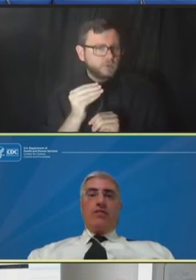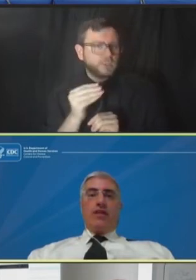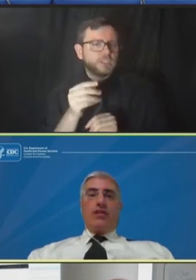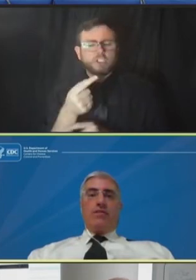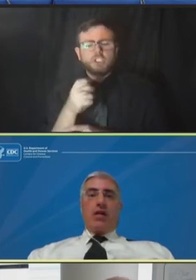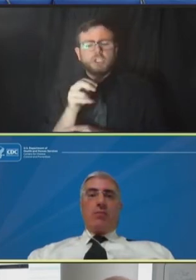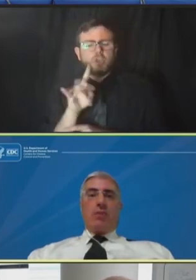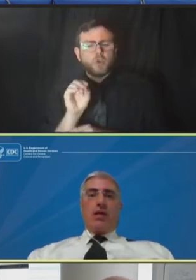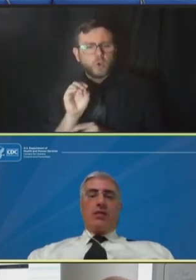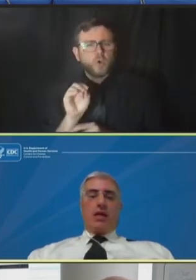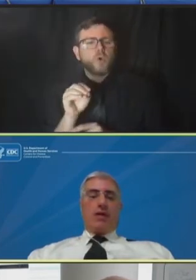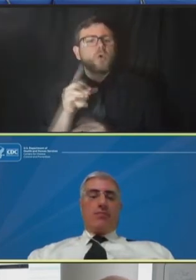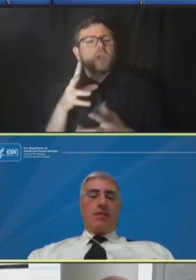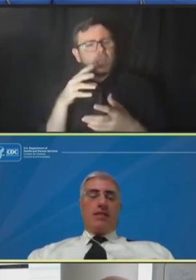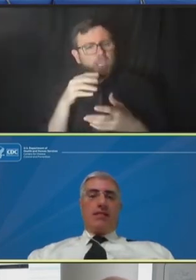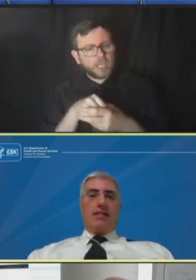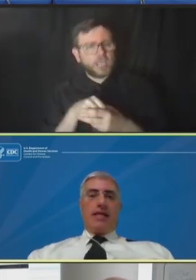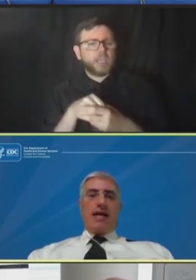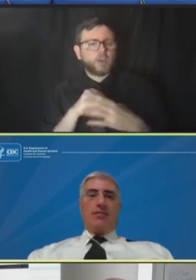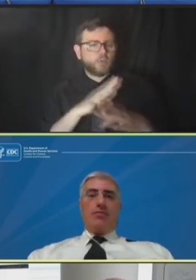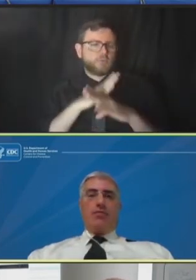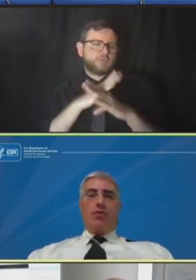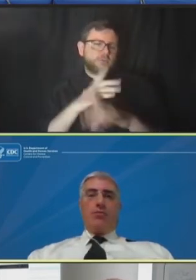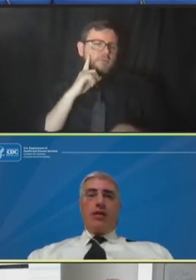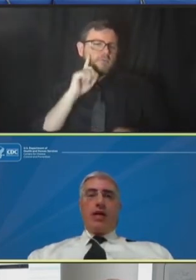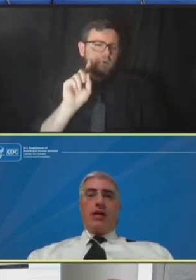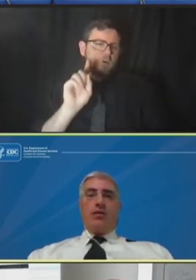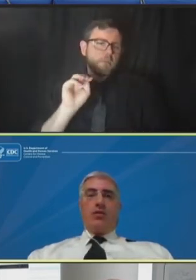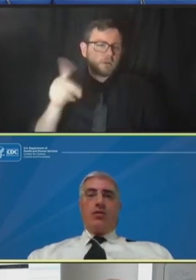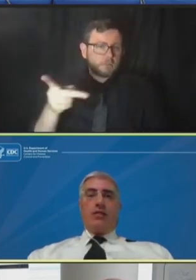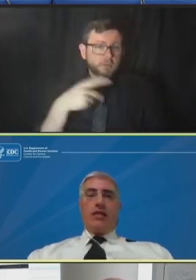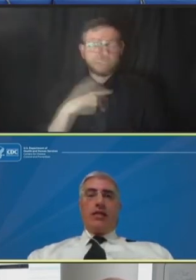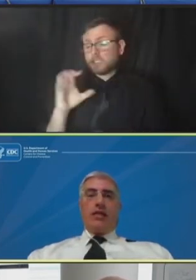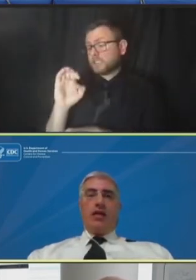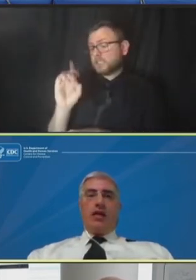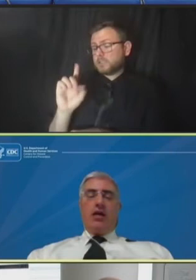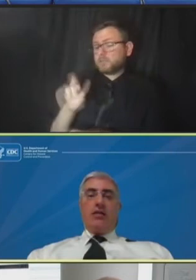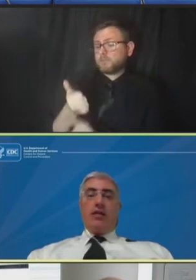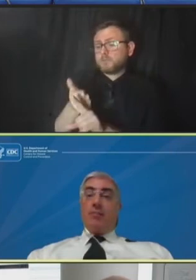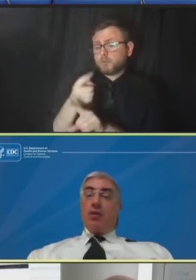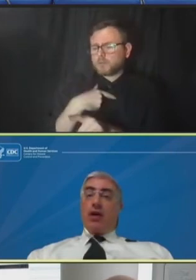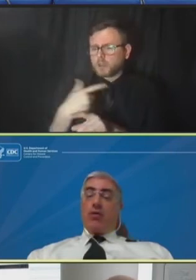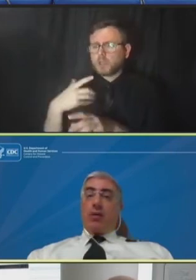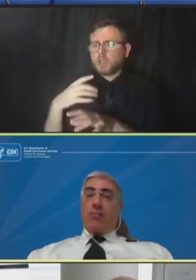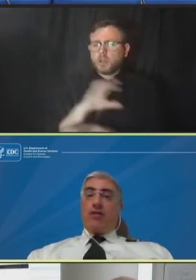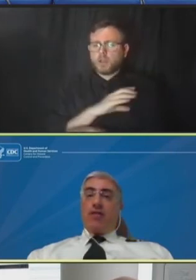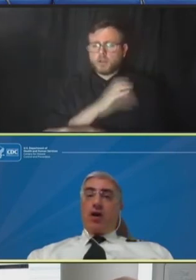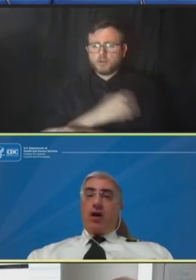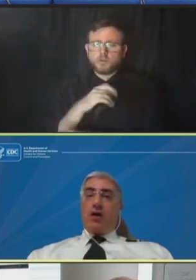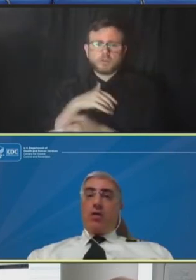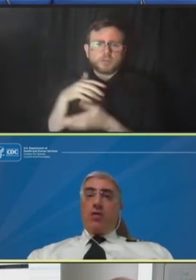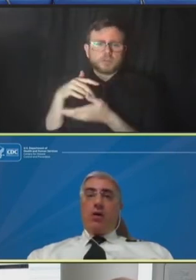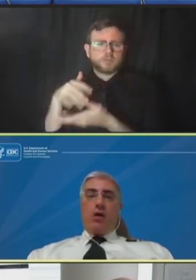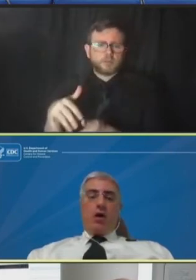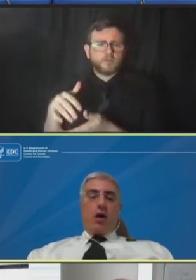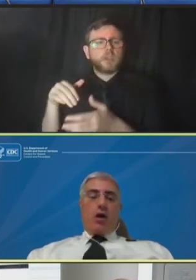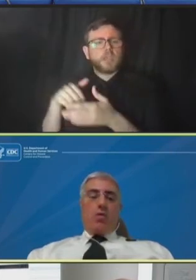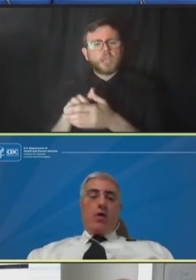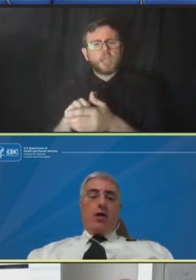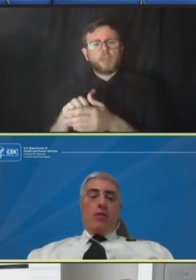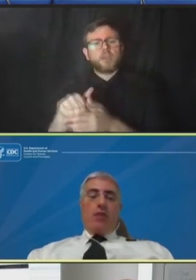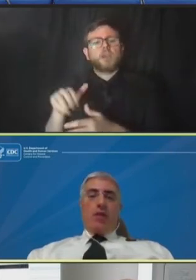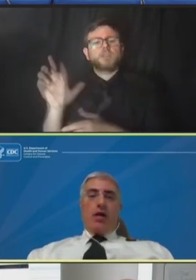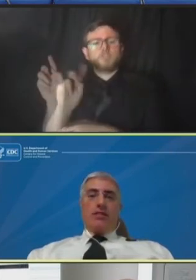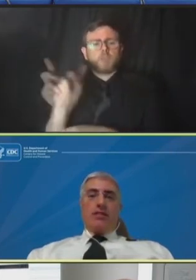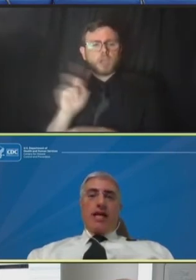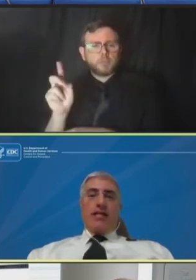for prevention of monkeypox. CDC has performed a clinical study in the Democratic Republic of Congo